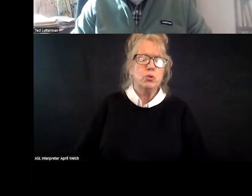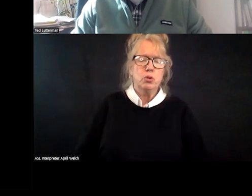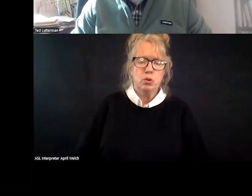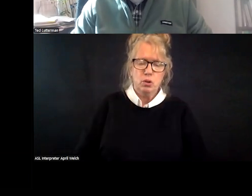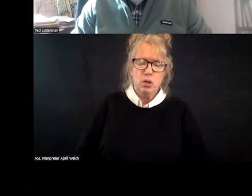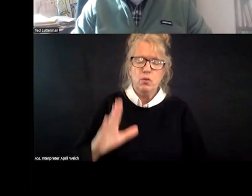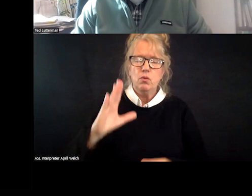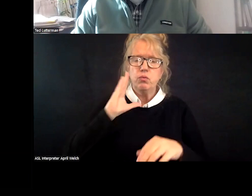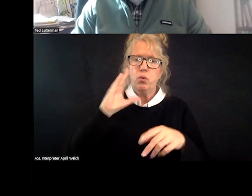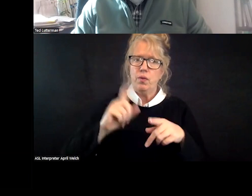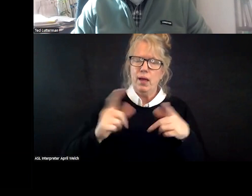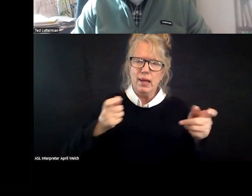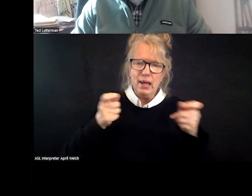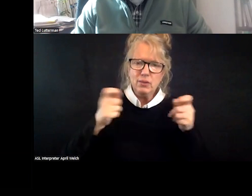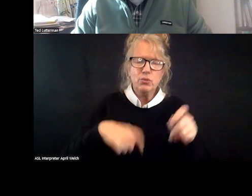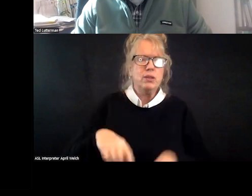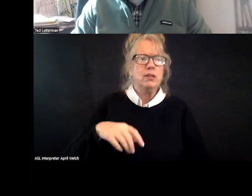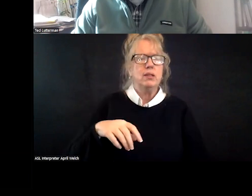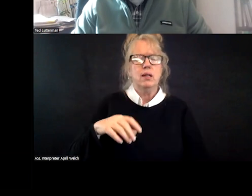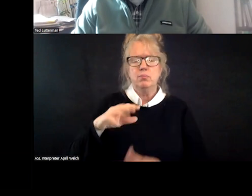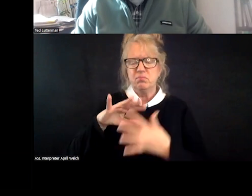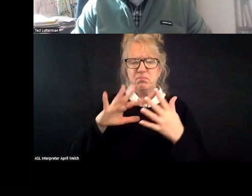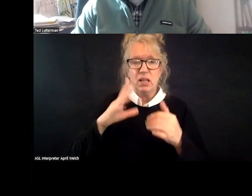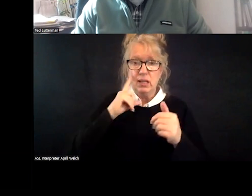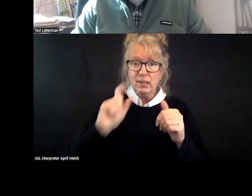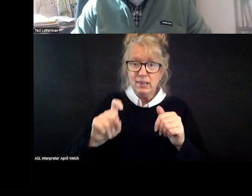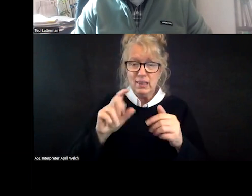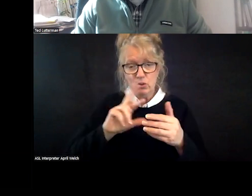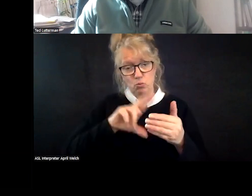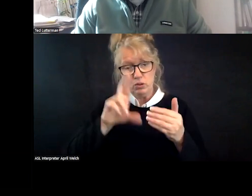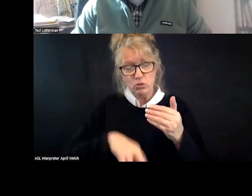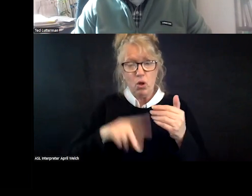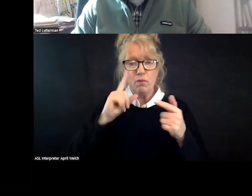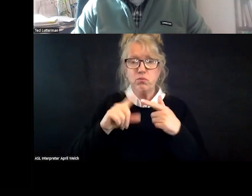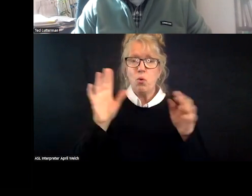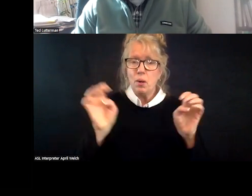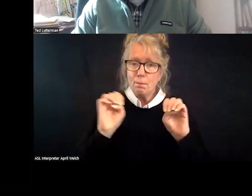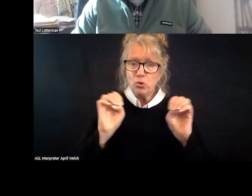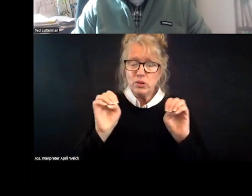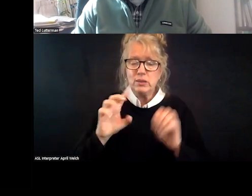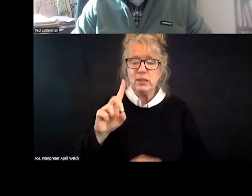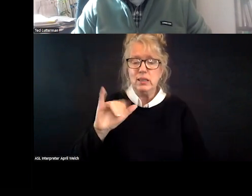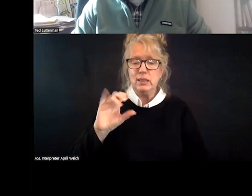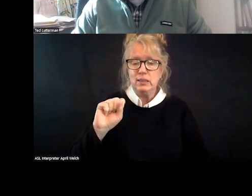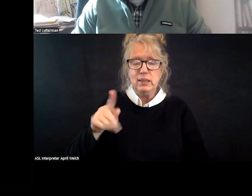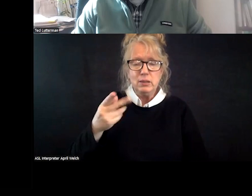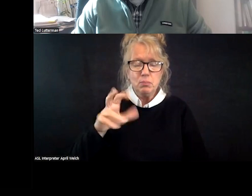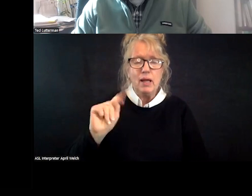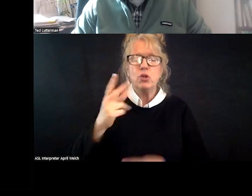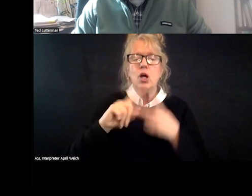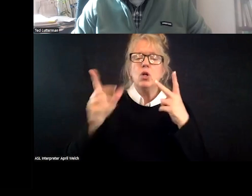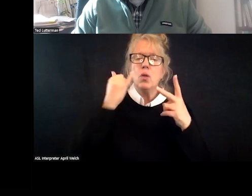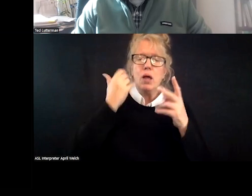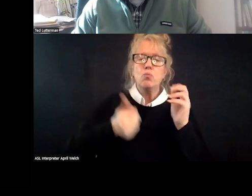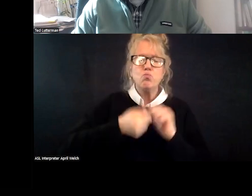handling time, things like the call disposition and did it result in an emergency or mobile dispatch were what states were reporting were some of the